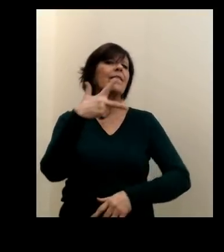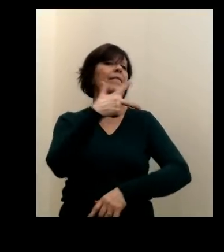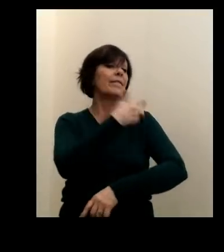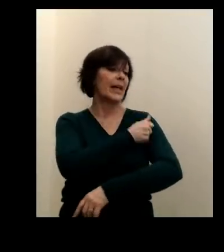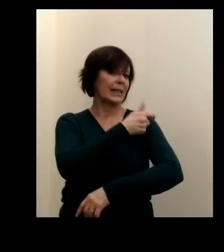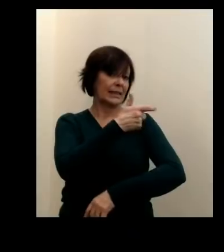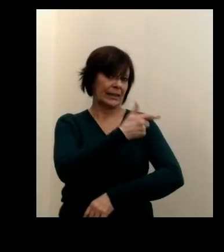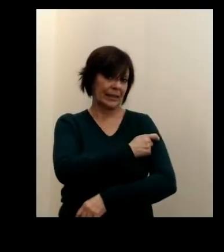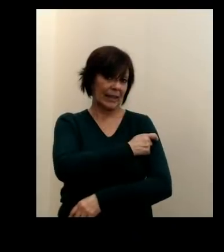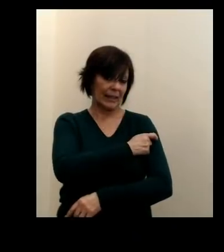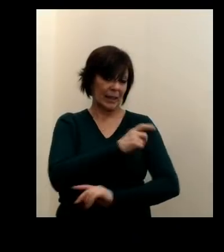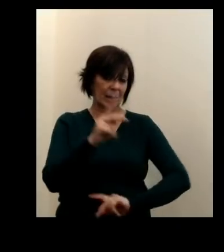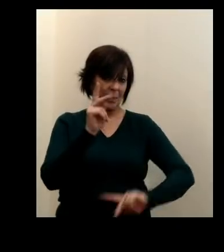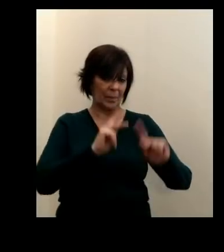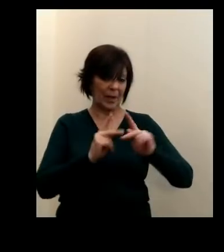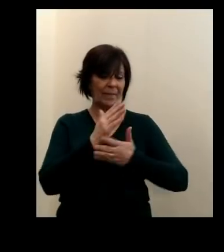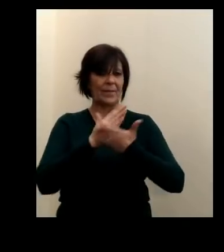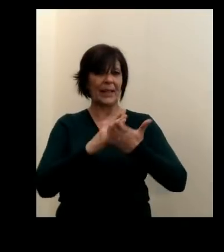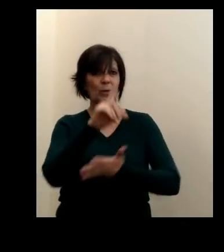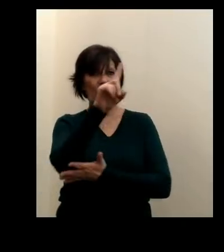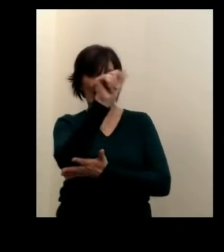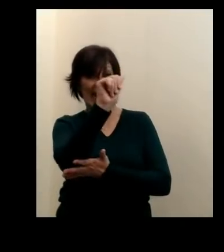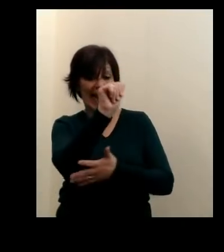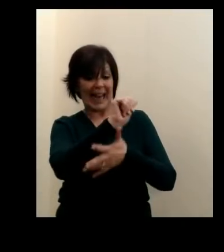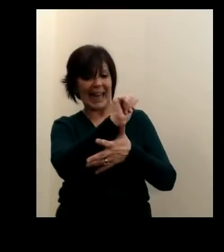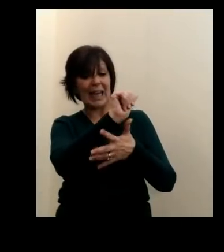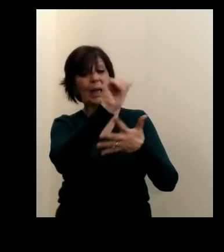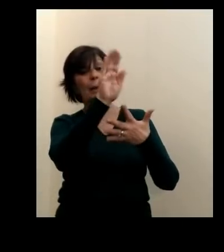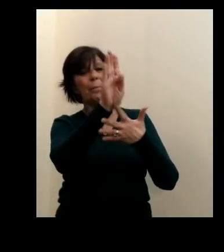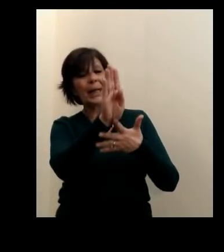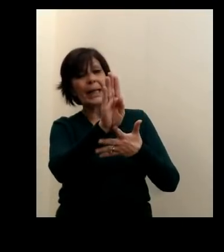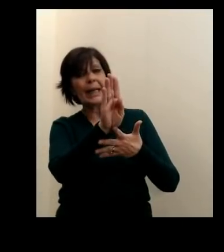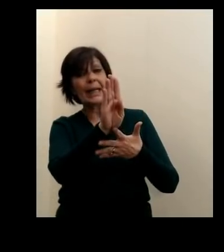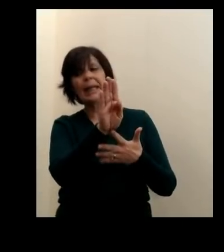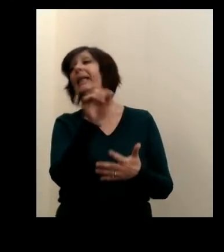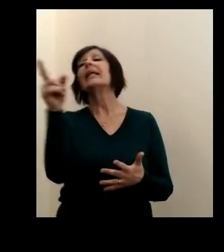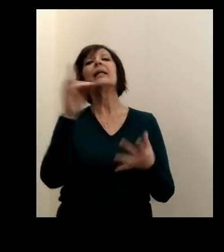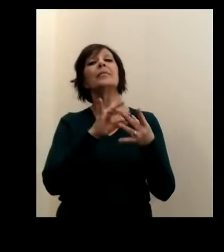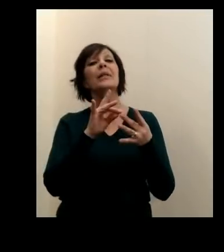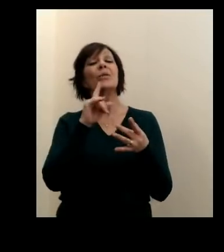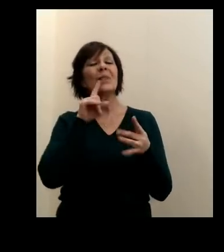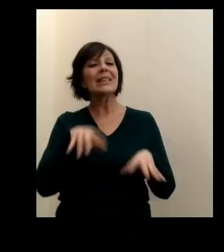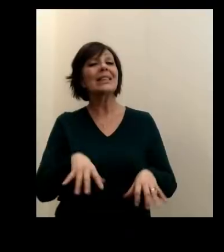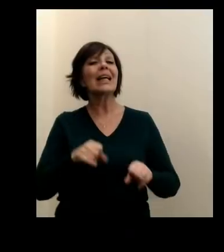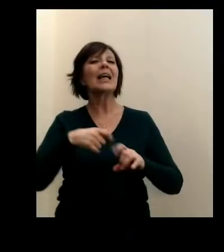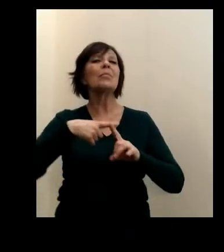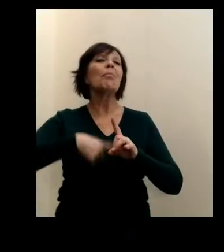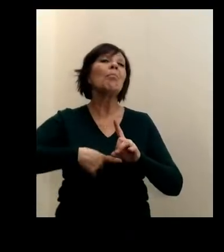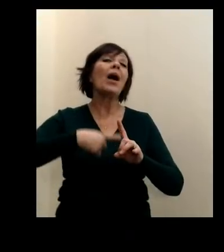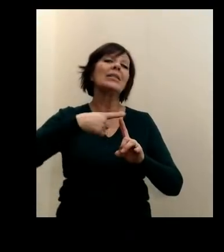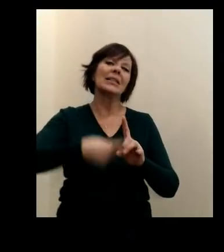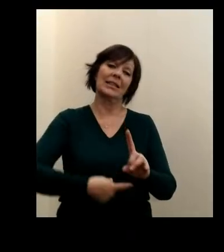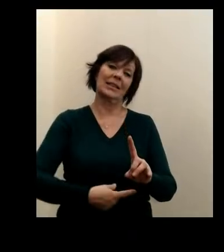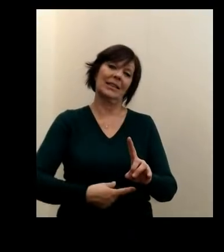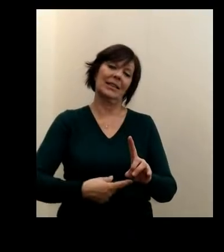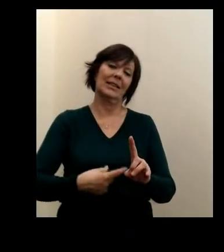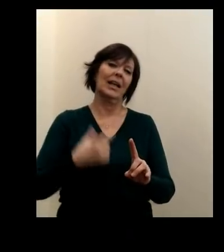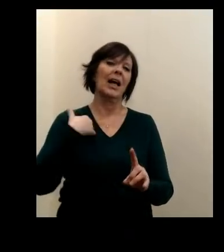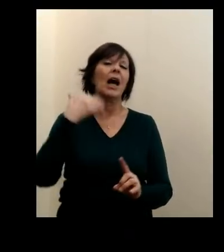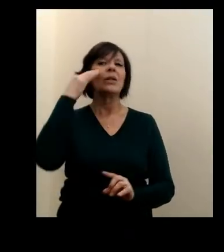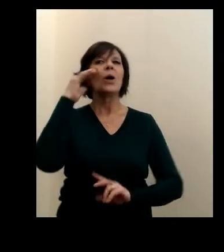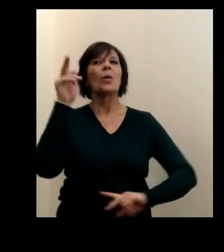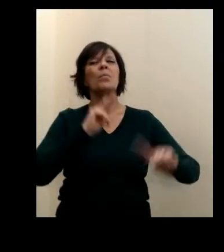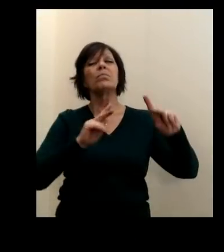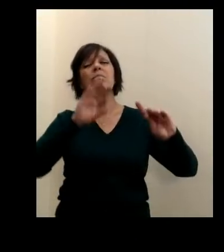vaccinating people in phase 1A and 1B, as the county executive mentioned, is going to take months. And I know there are people that are